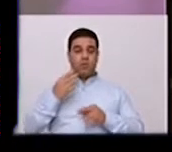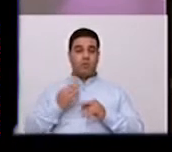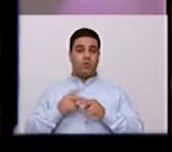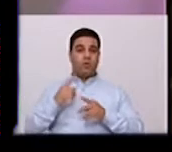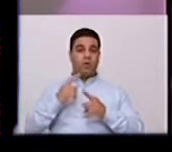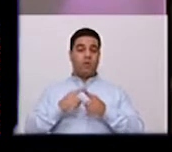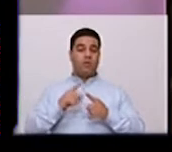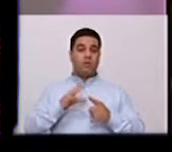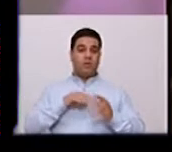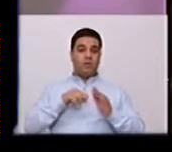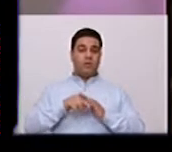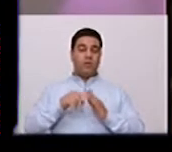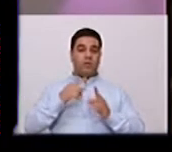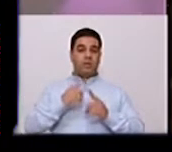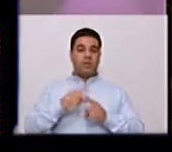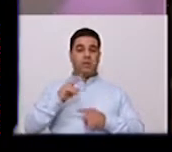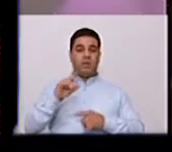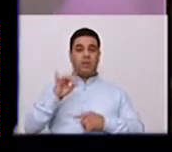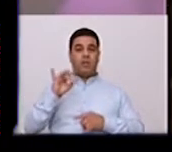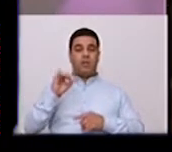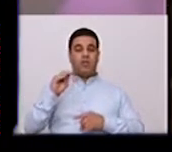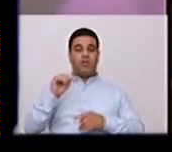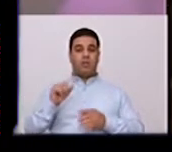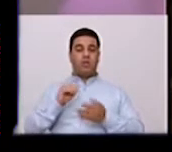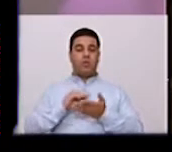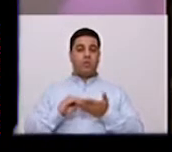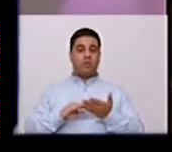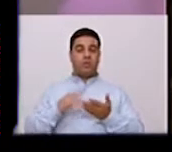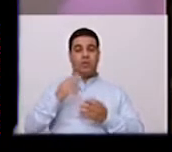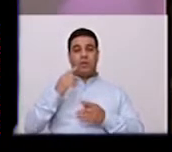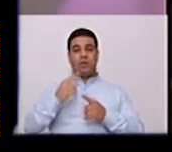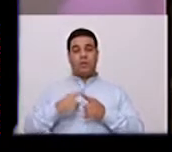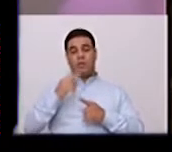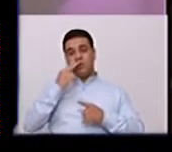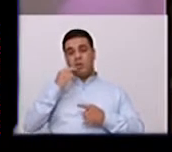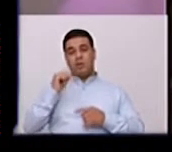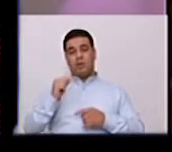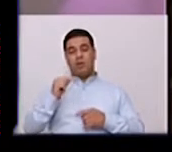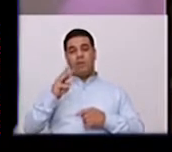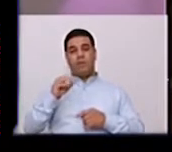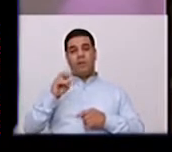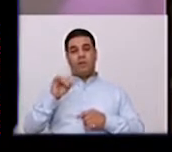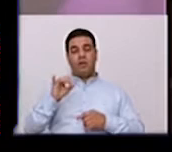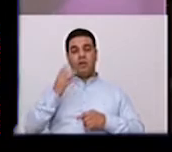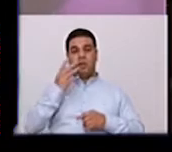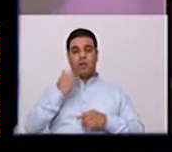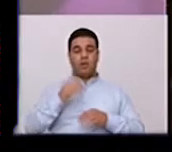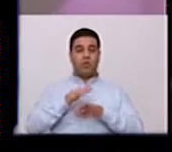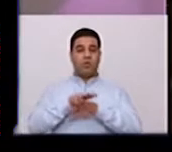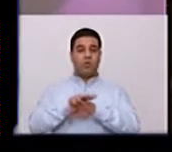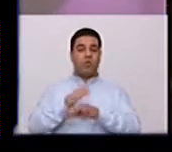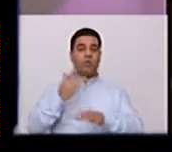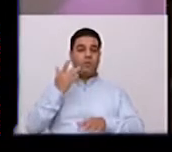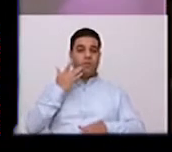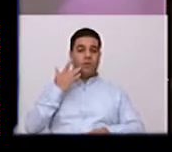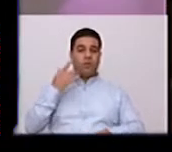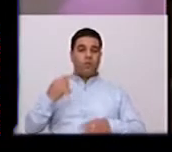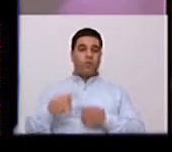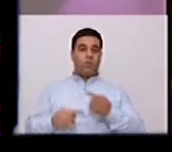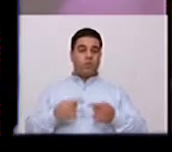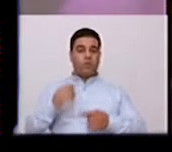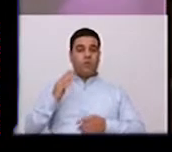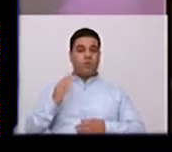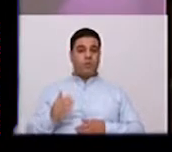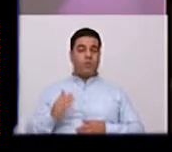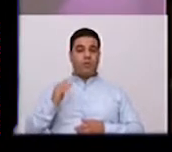birikkanligi uchun x ni darajasiga yoziladi. X kichkina a malla rang Toshbaqaranglar asosan urg'ochilar